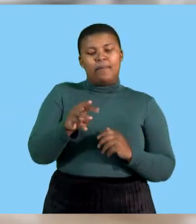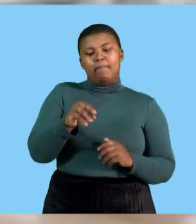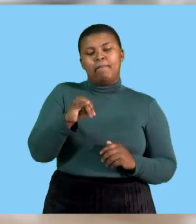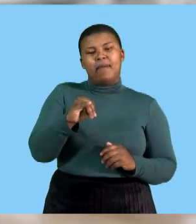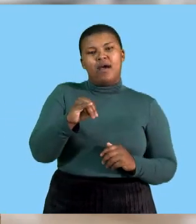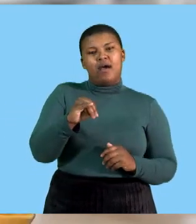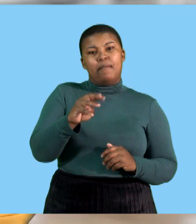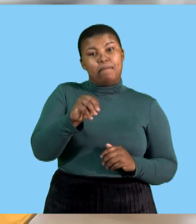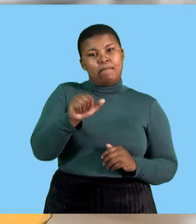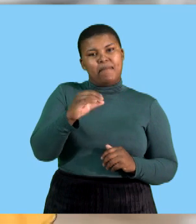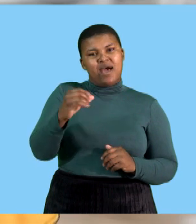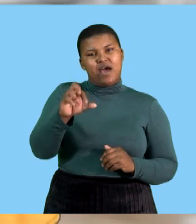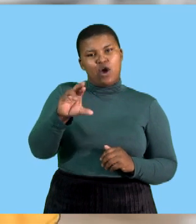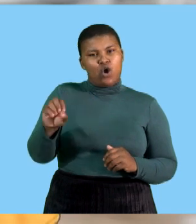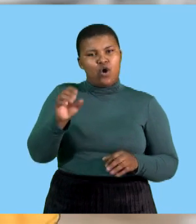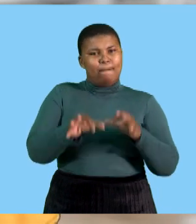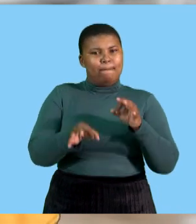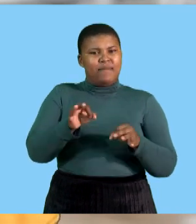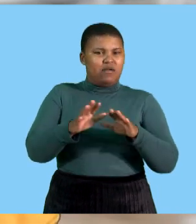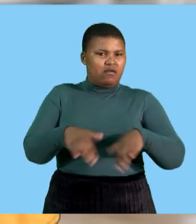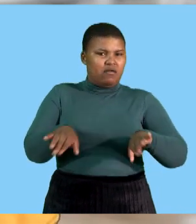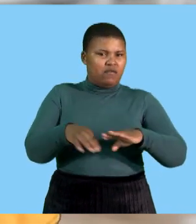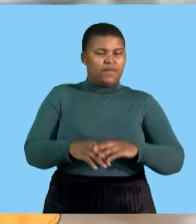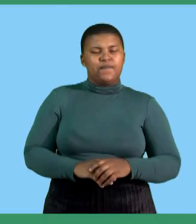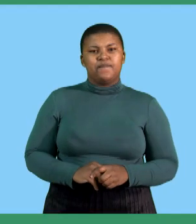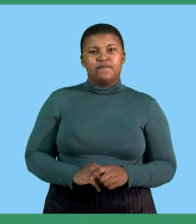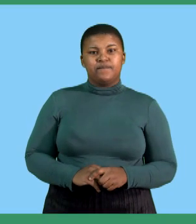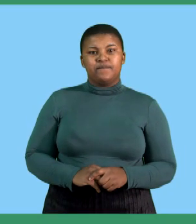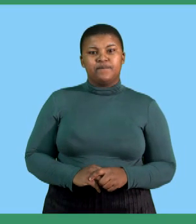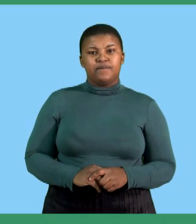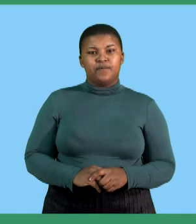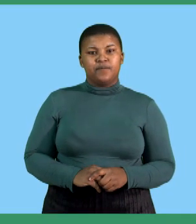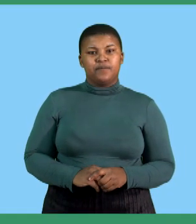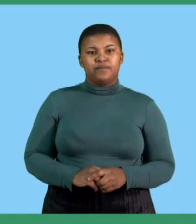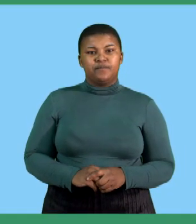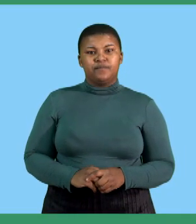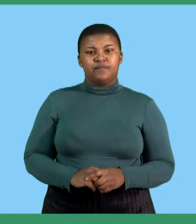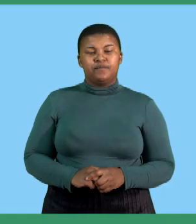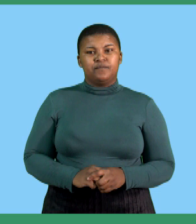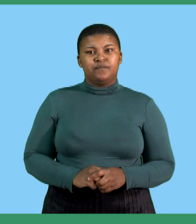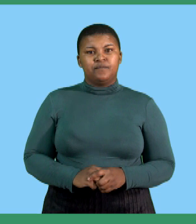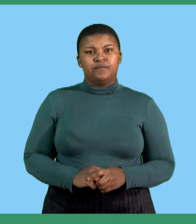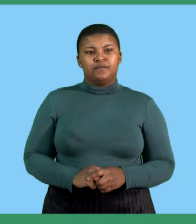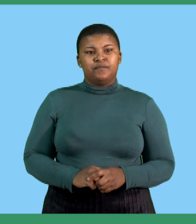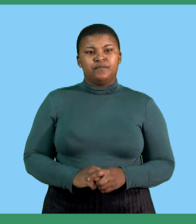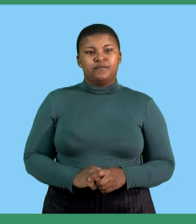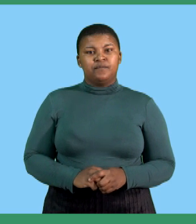the macro business environment. So our answer then, macro